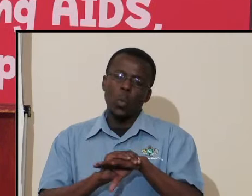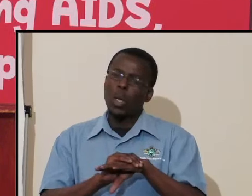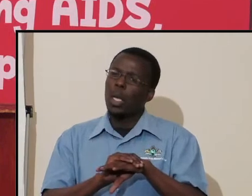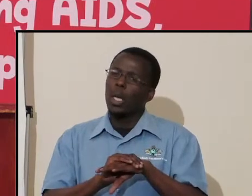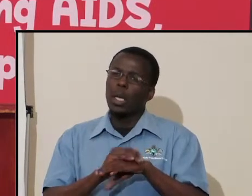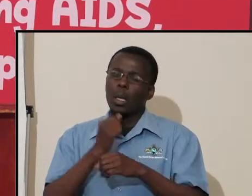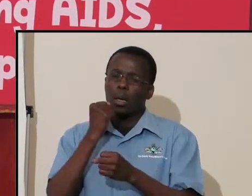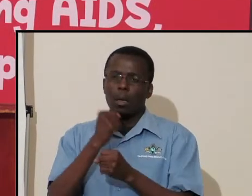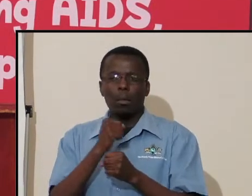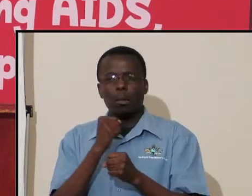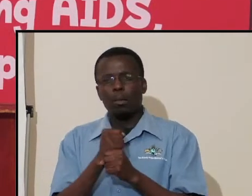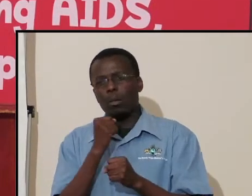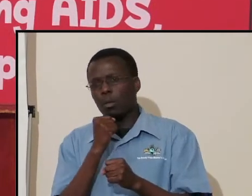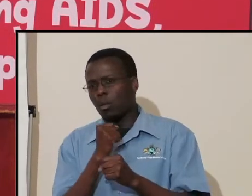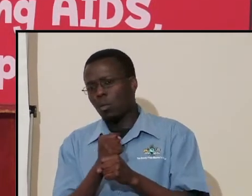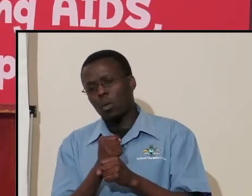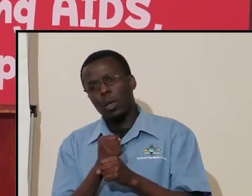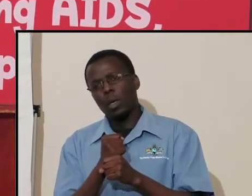and whom we